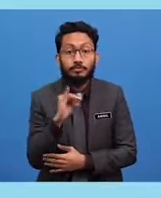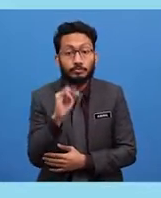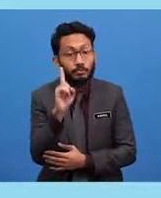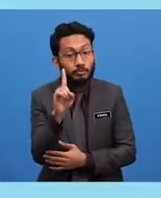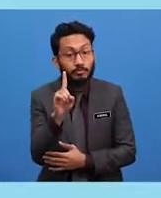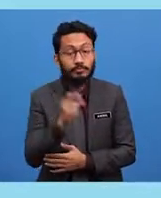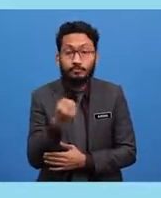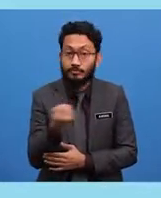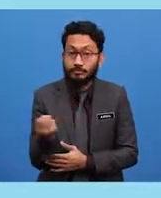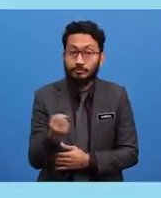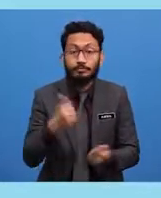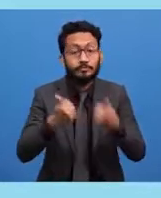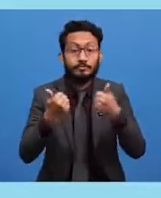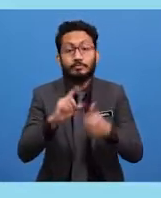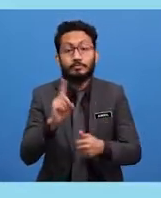which is Nala.